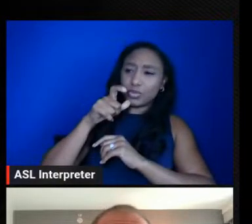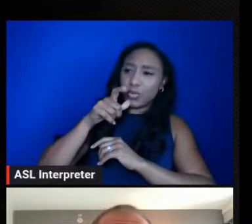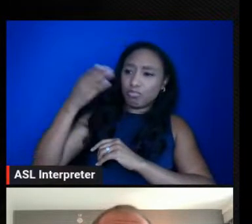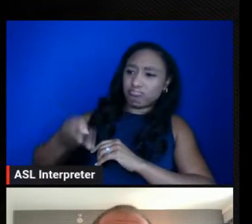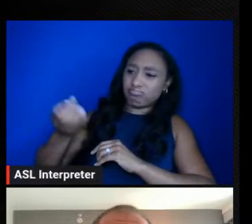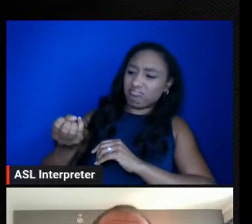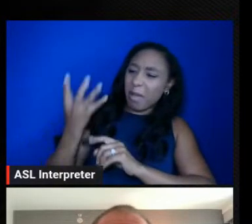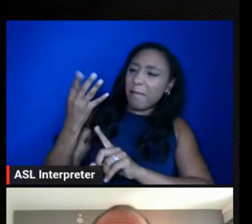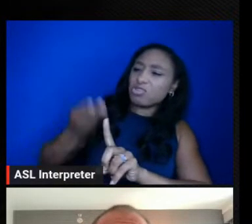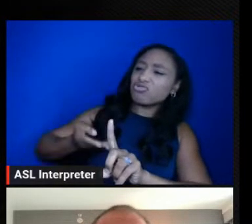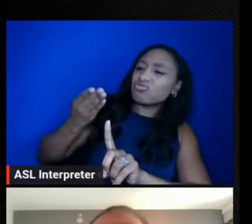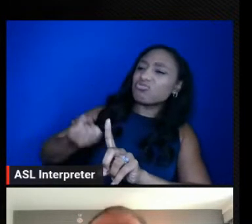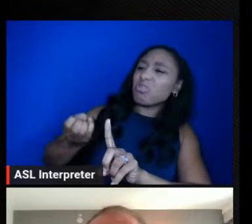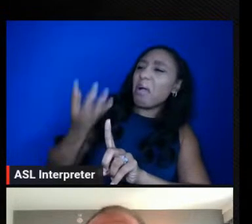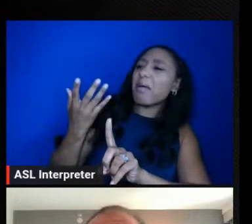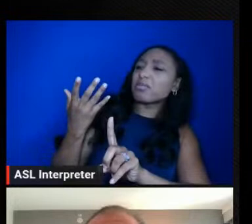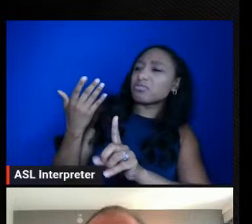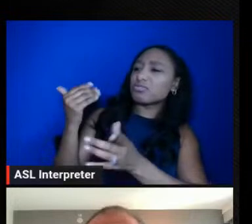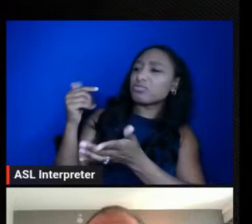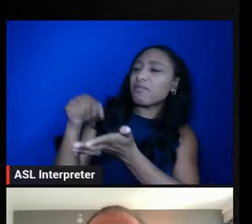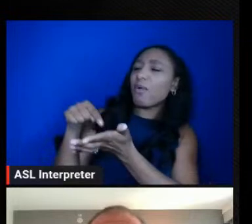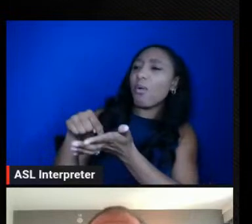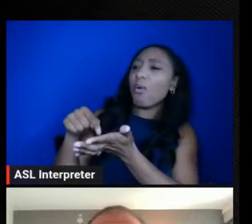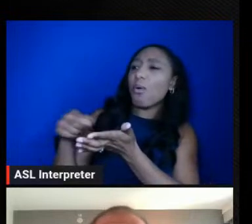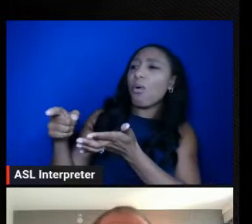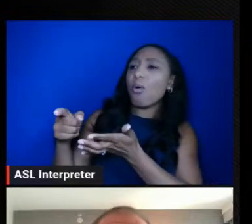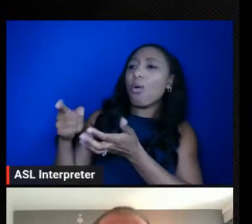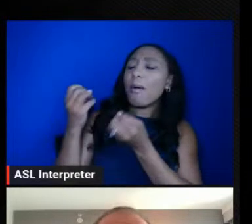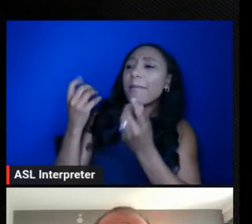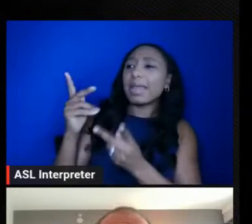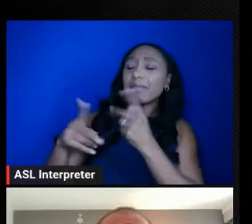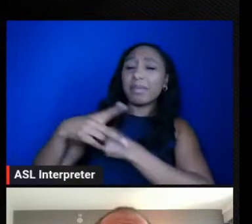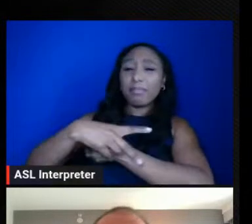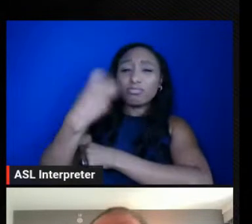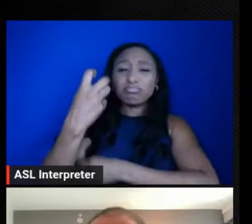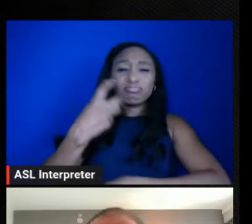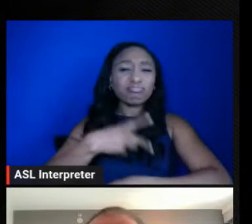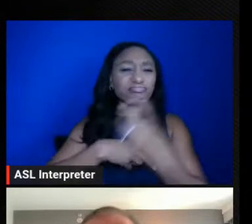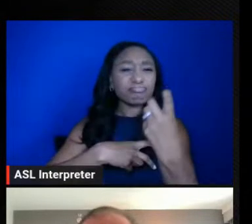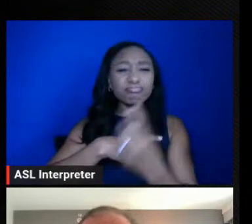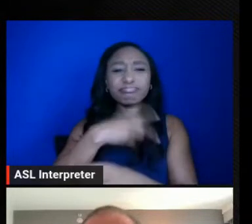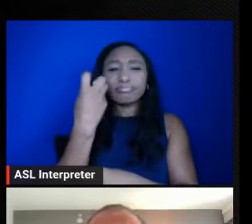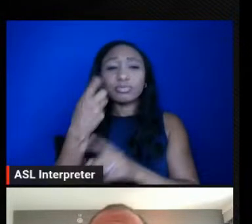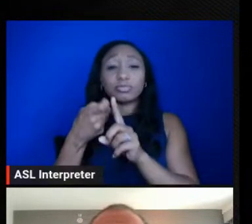The people they stole away from freedom could fetch anywhere up to